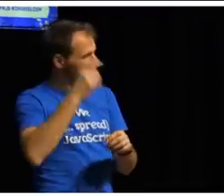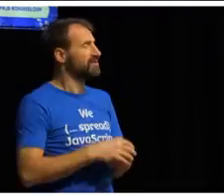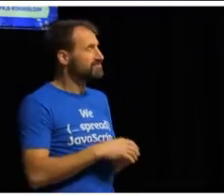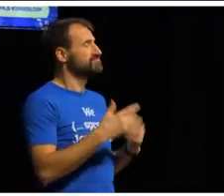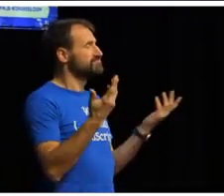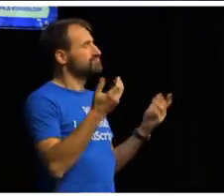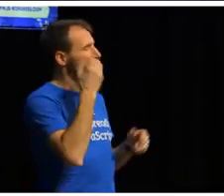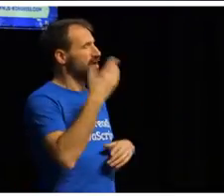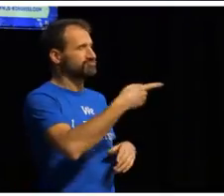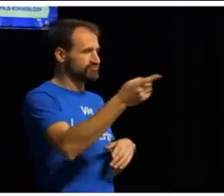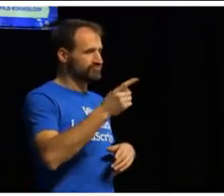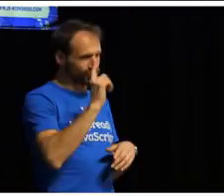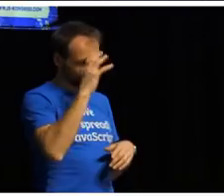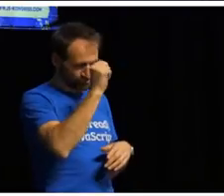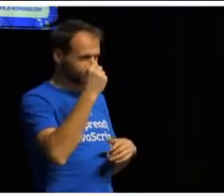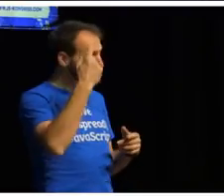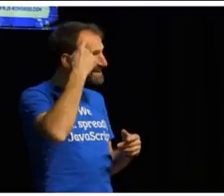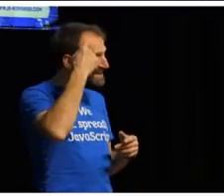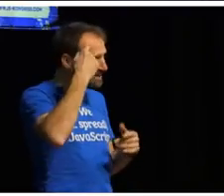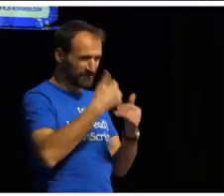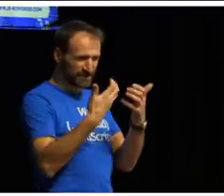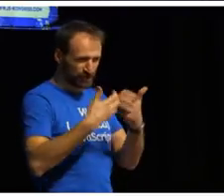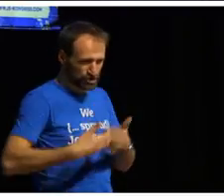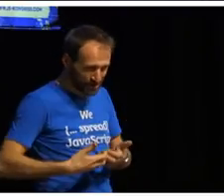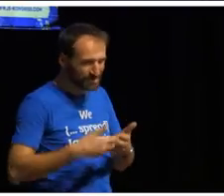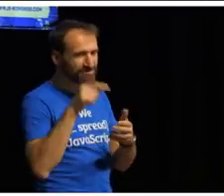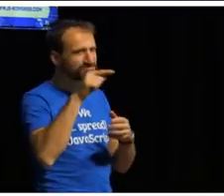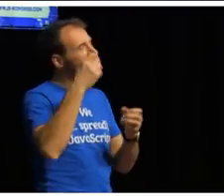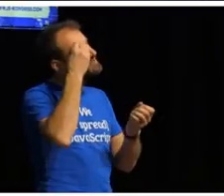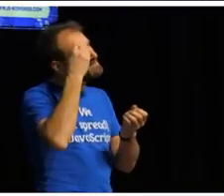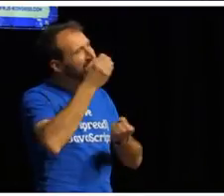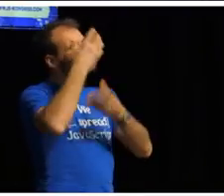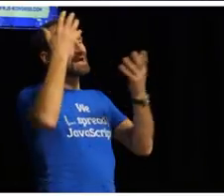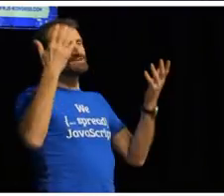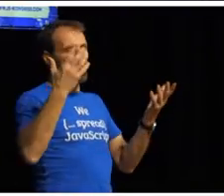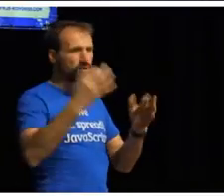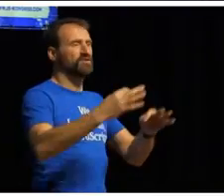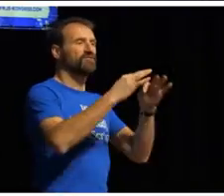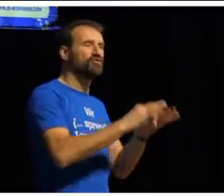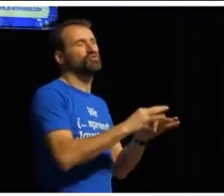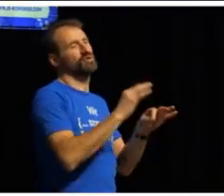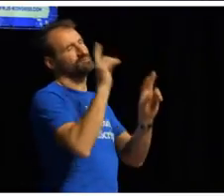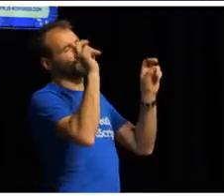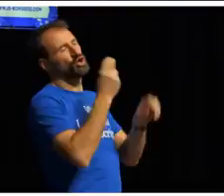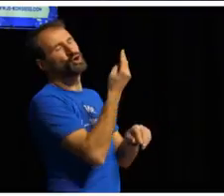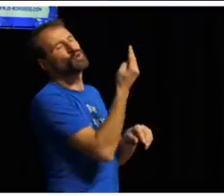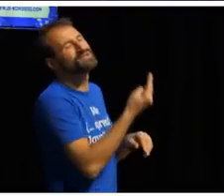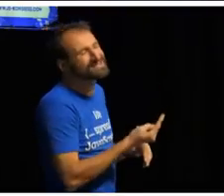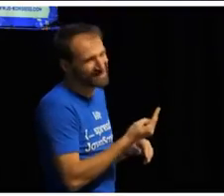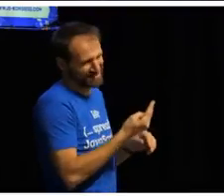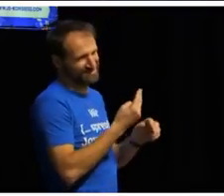this, like, artificial neuron. So it's inspired, but it's not exactly the same in your brain. It doesn't